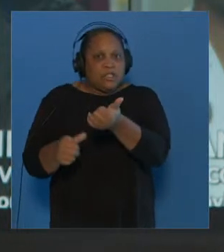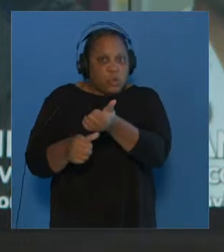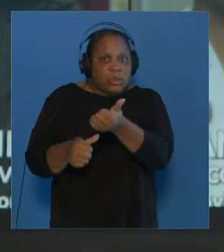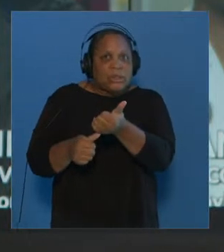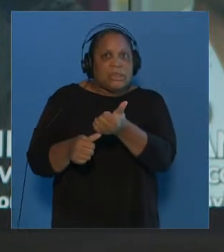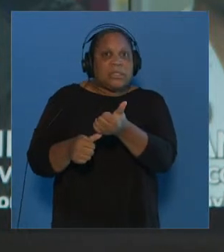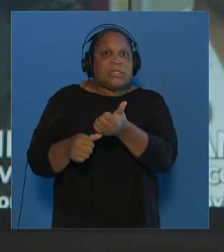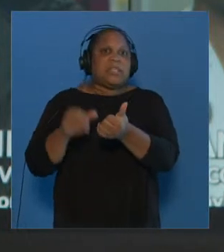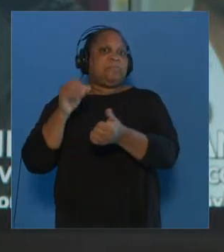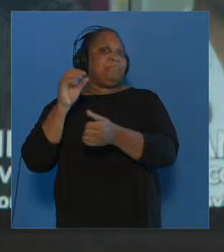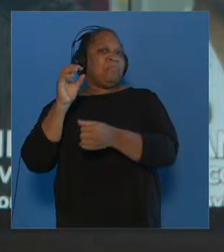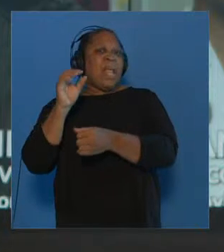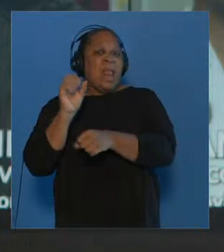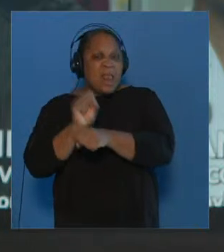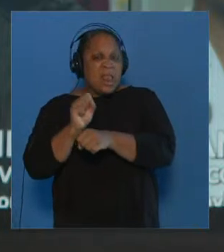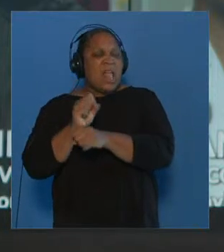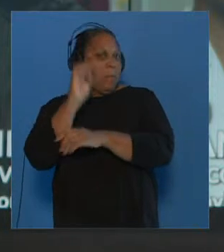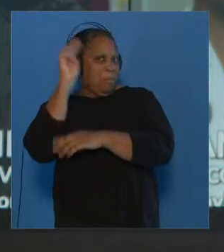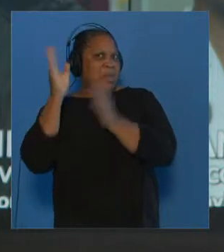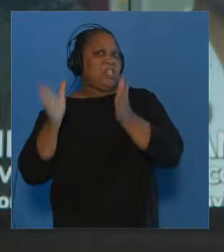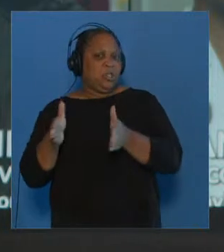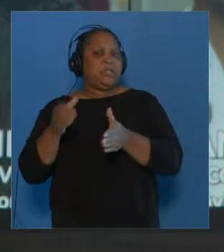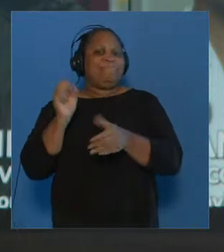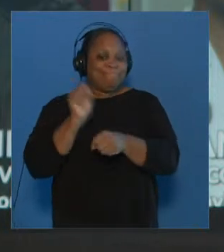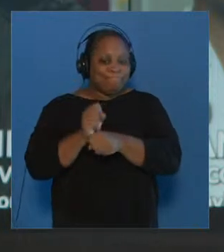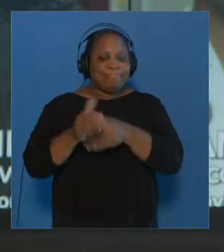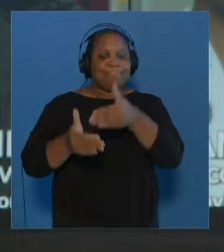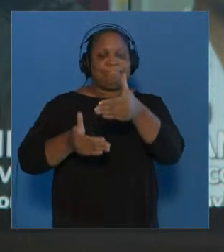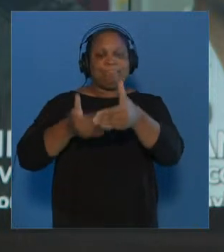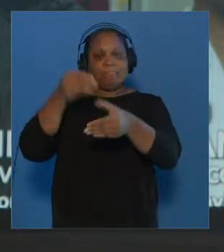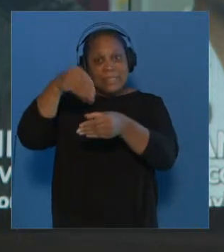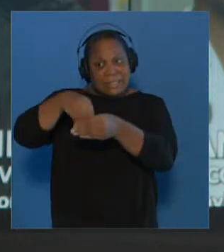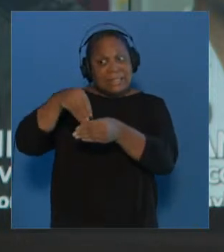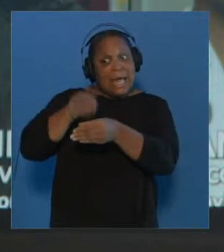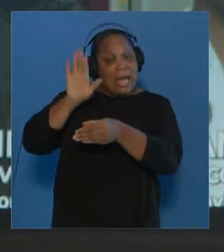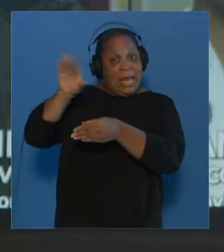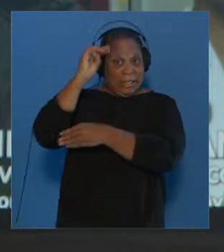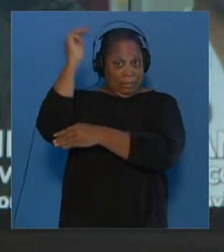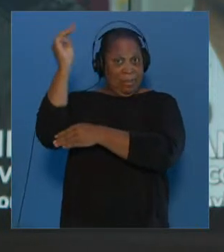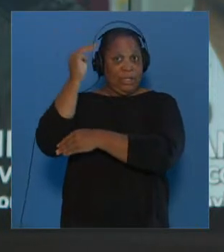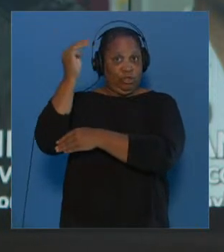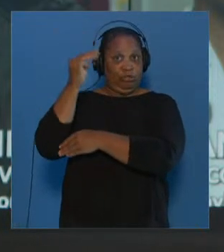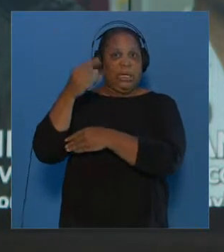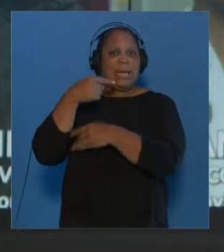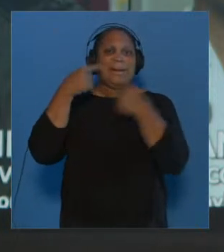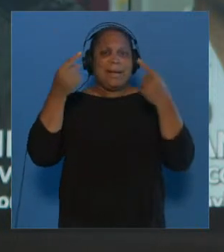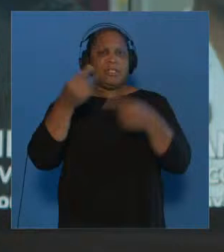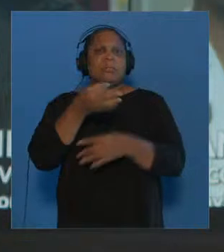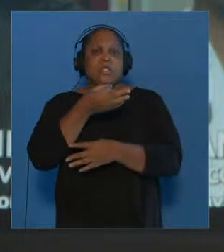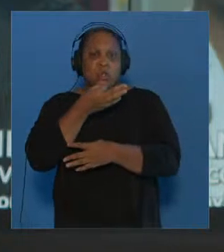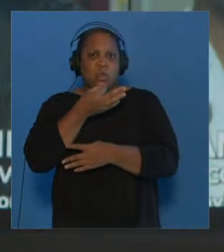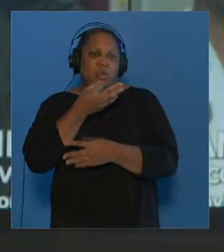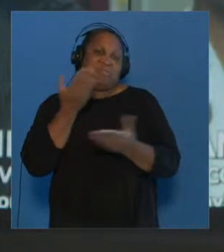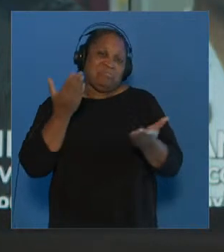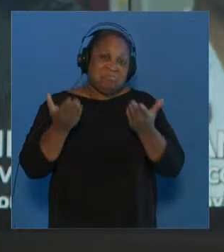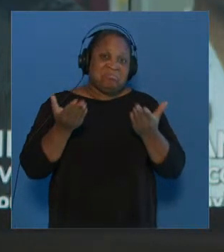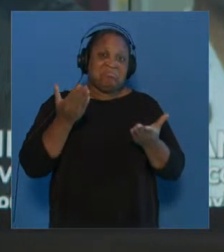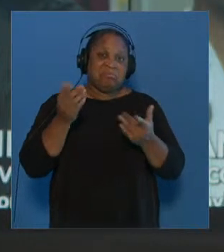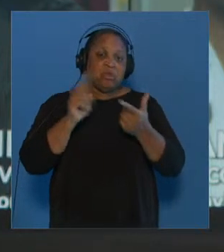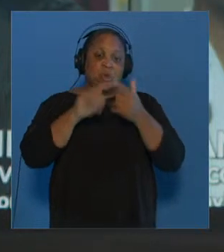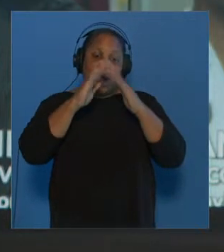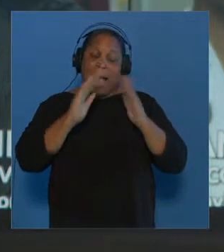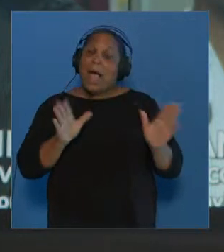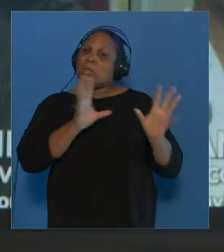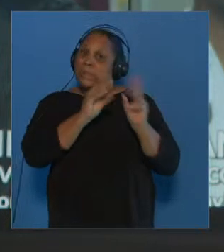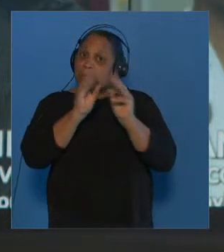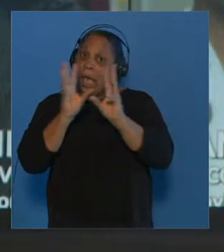Minister of Labor is working through that process inside of his ministry, and will have an announcement shortly, and will be likely making an announcement to the House of